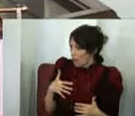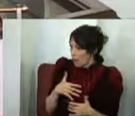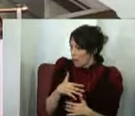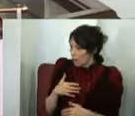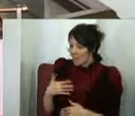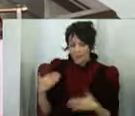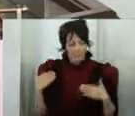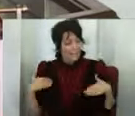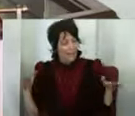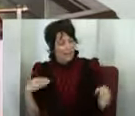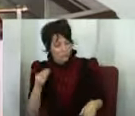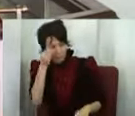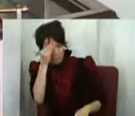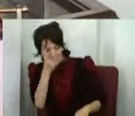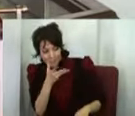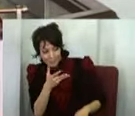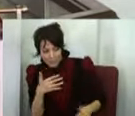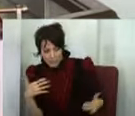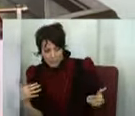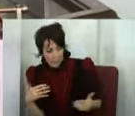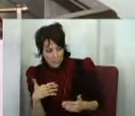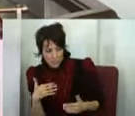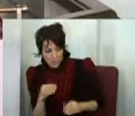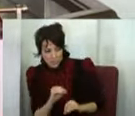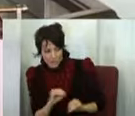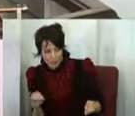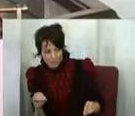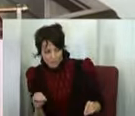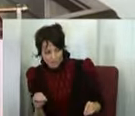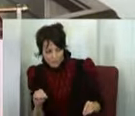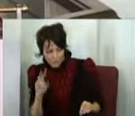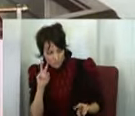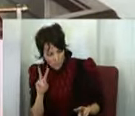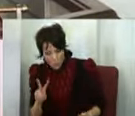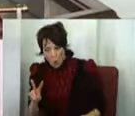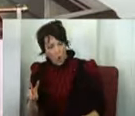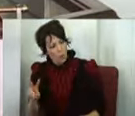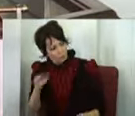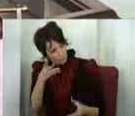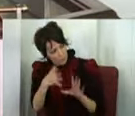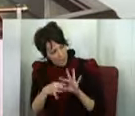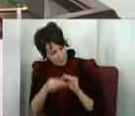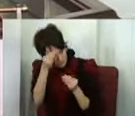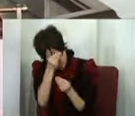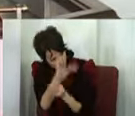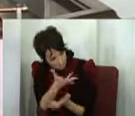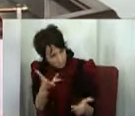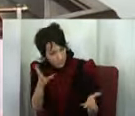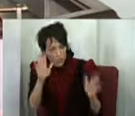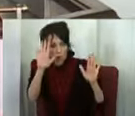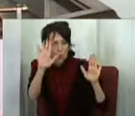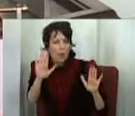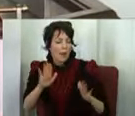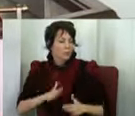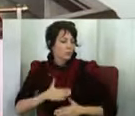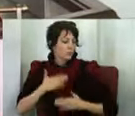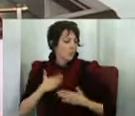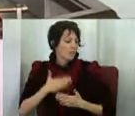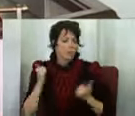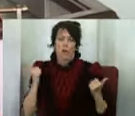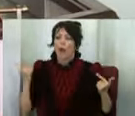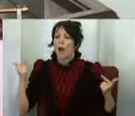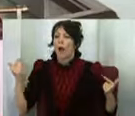angel said to them, "Fear not, for behold, I bring you good news of great joy that will be for